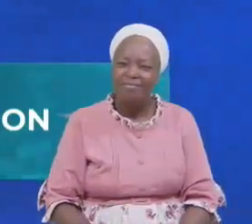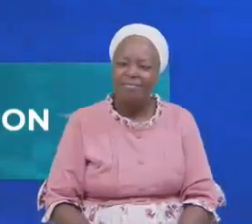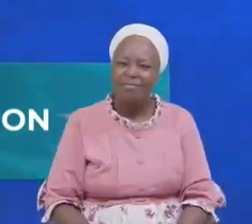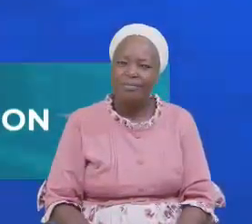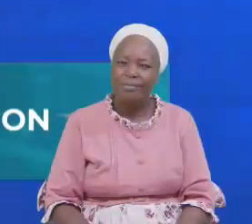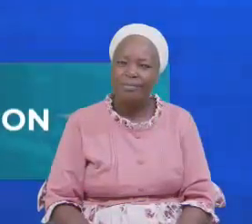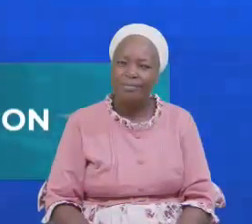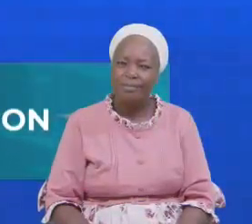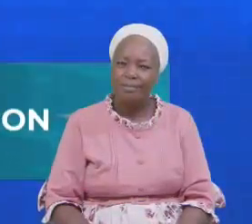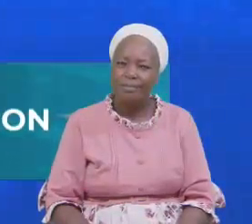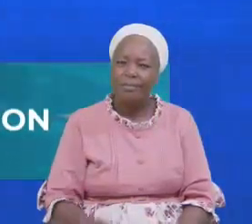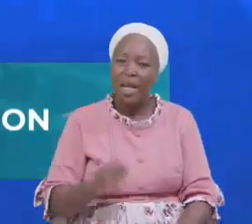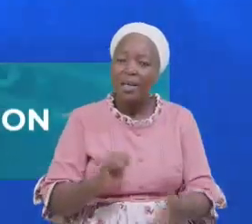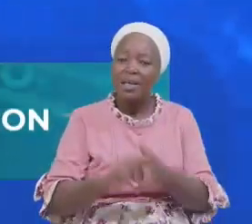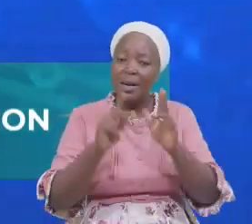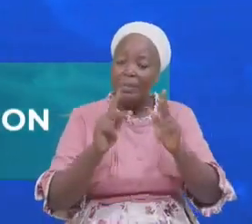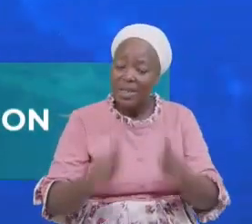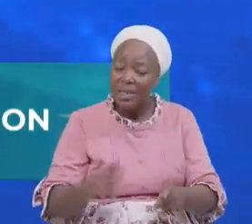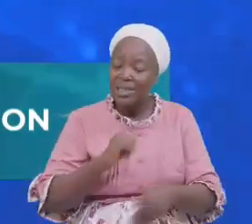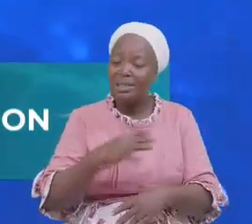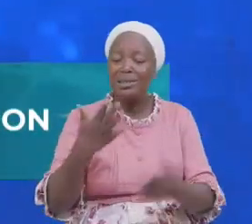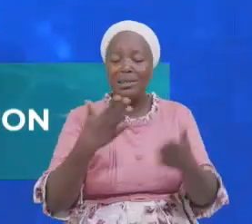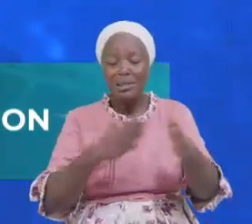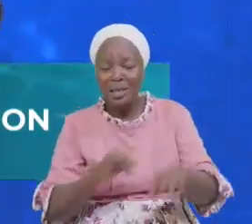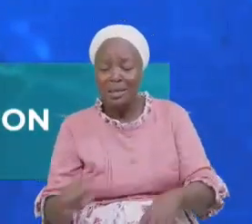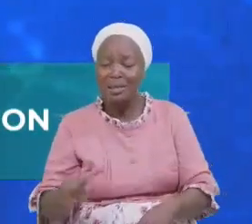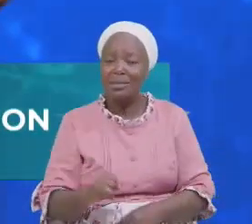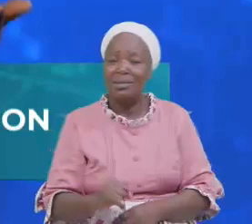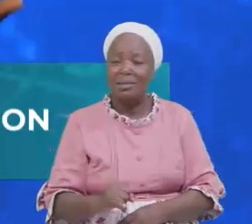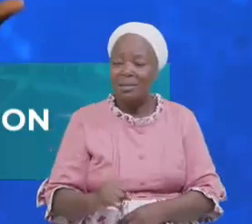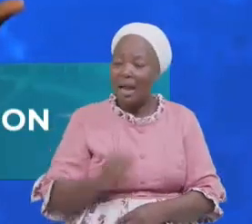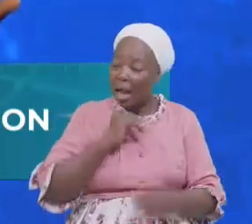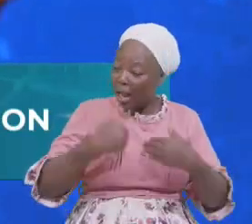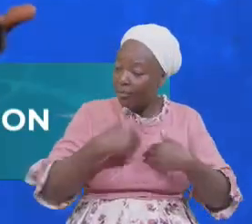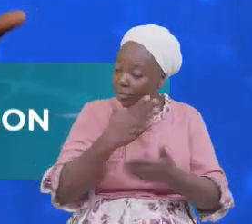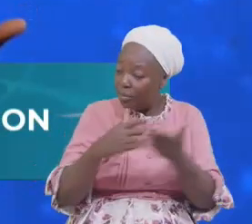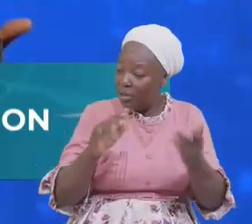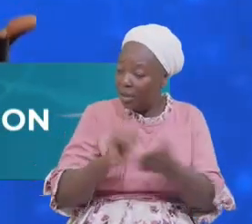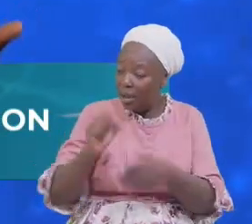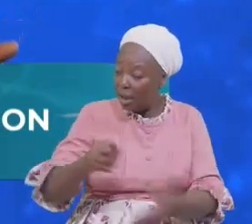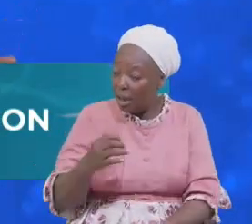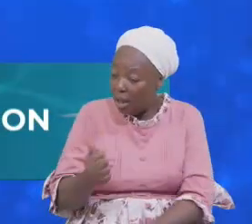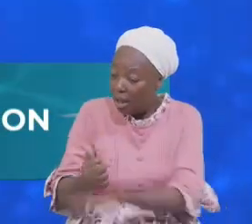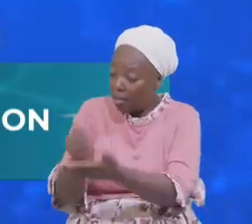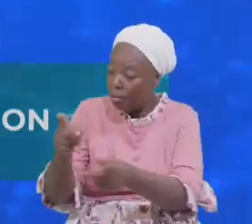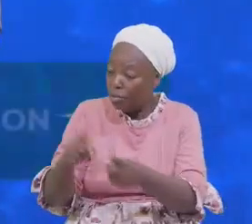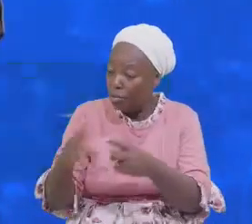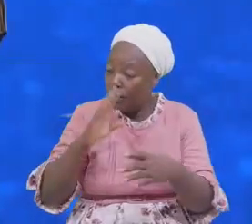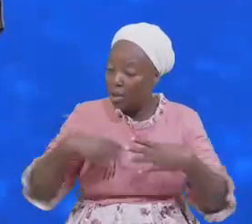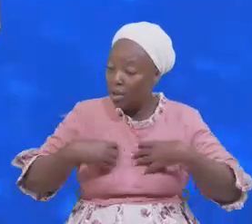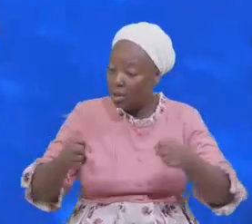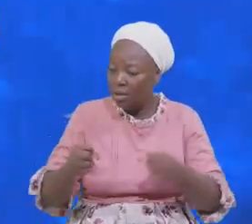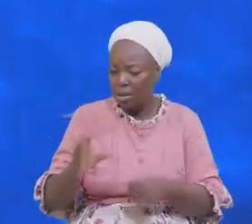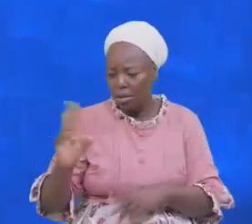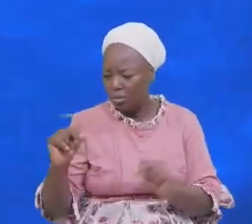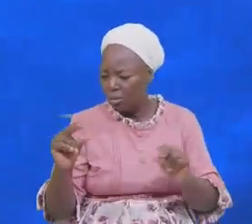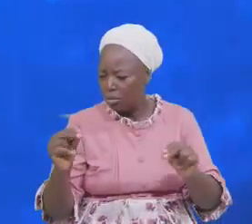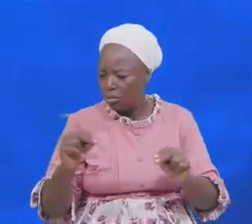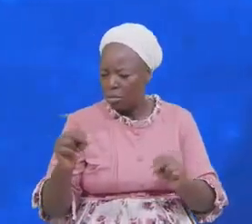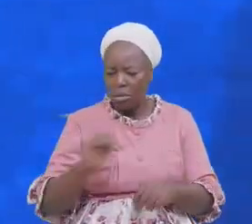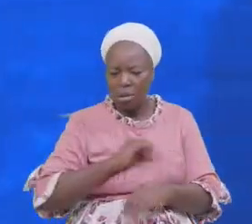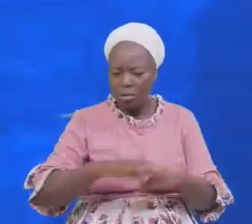The fellow is dying. I have something that can help you and you'll be healed. Can I give? No, I'm all